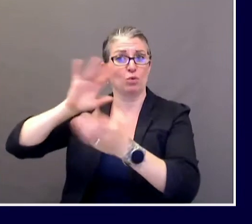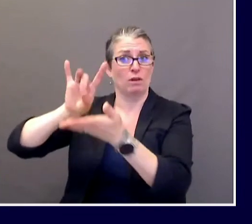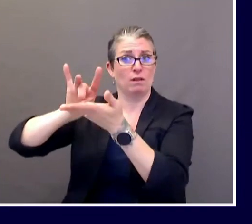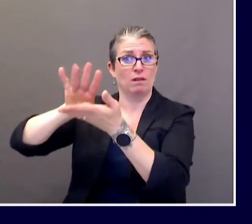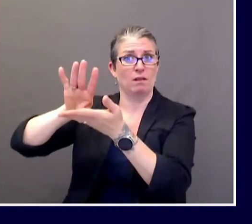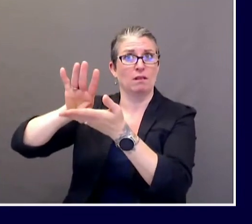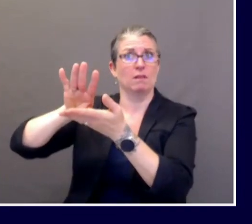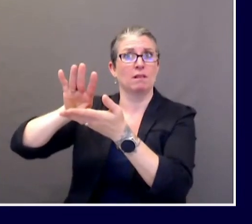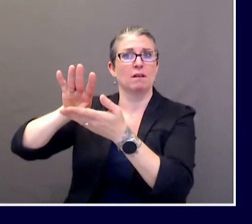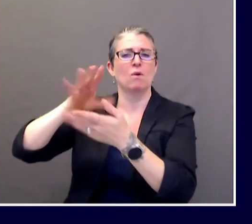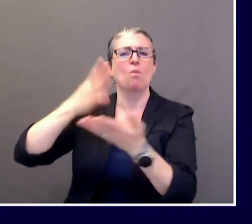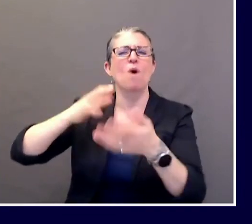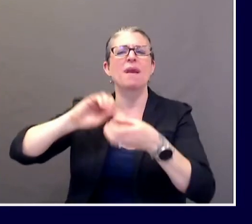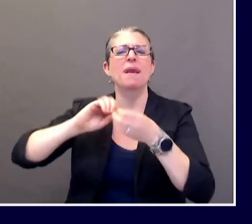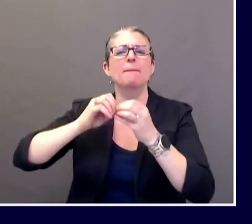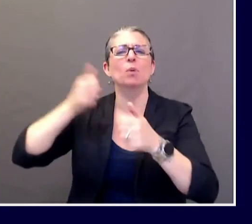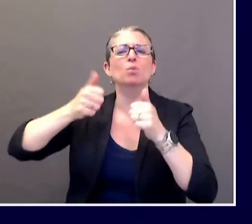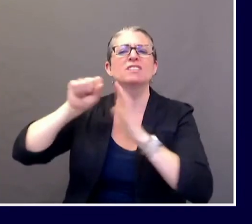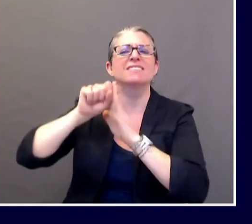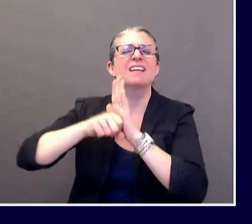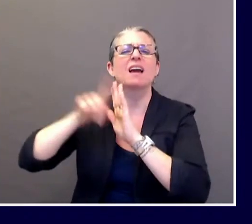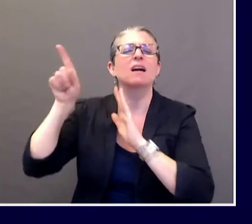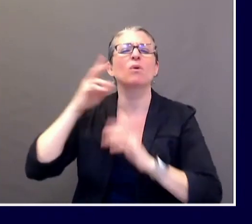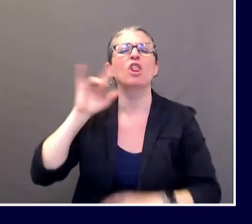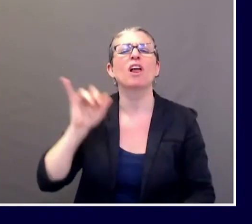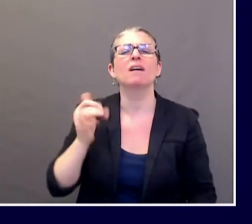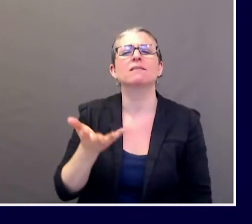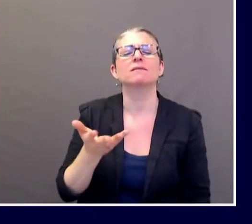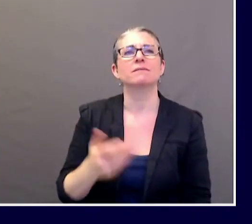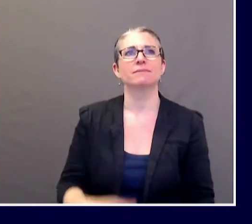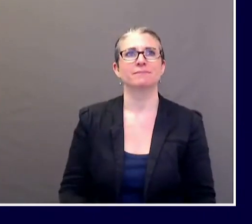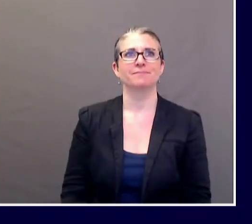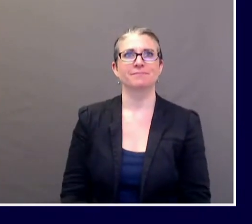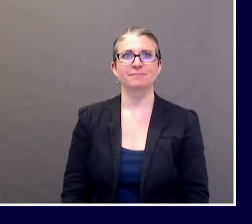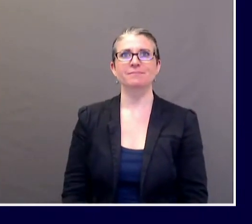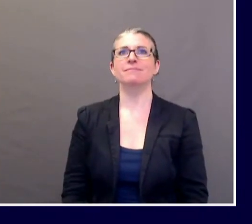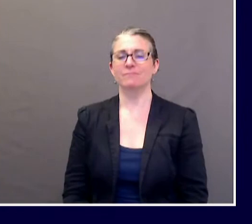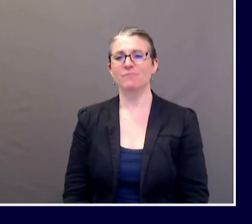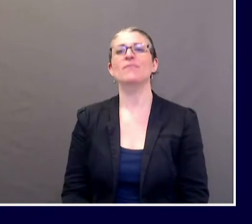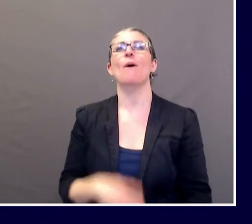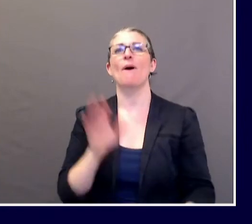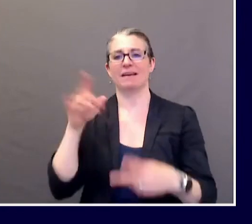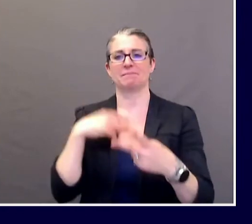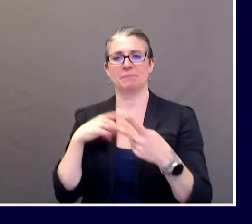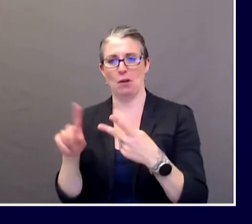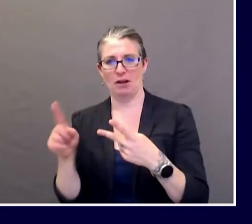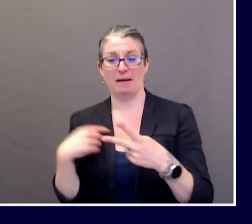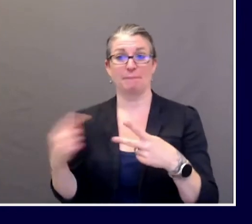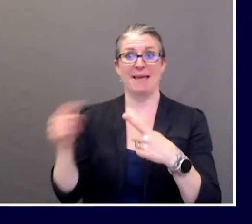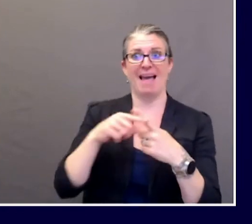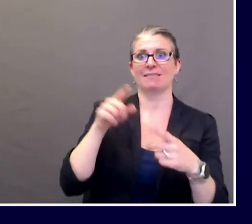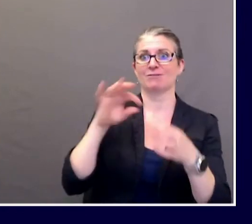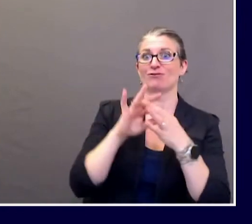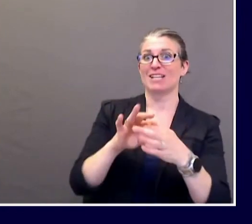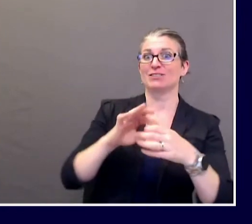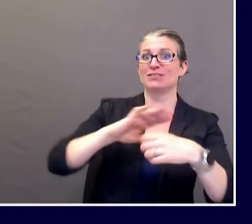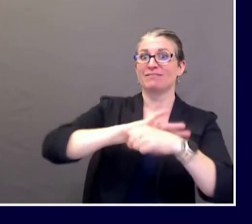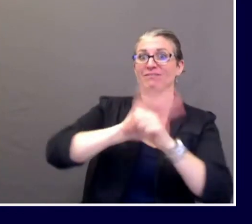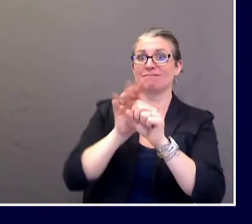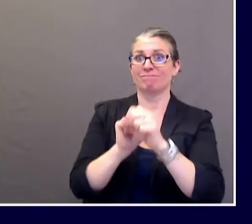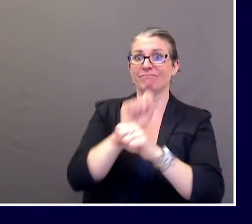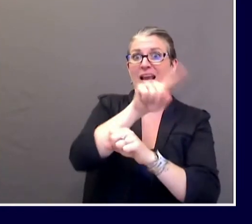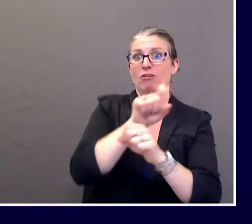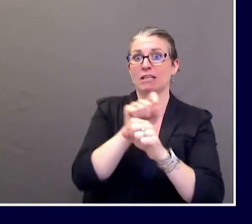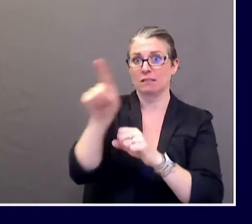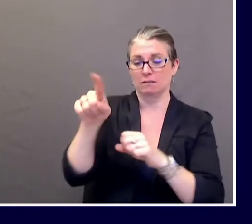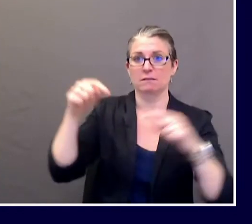Let me start with where we are in terms of variants overall and what those numbers are.